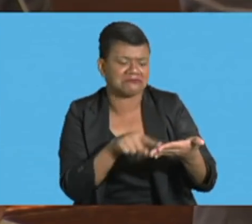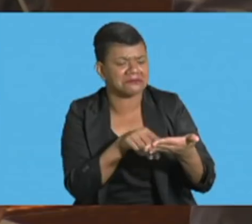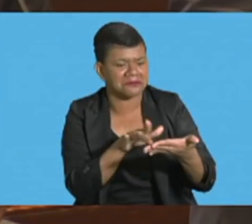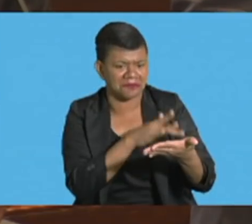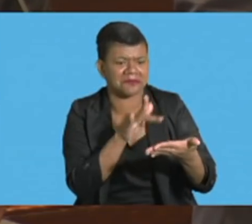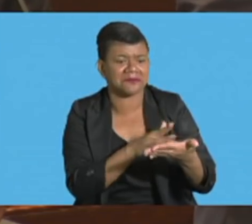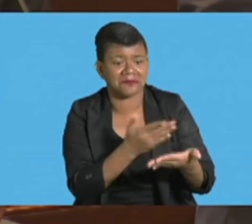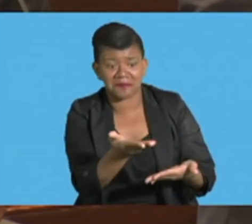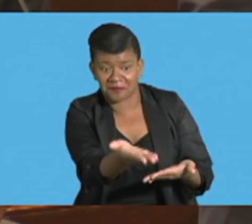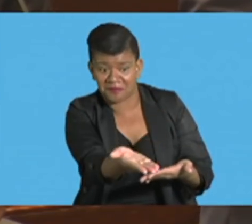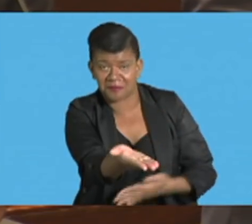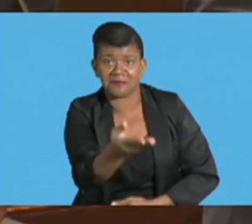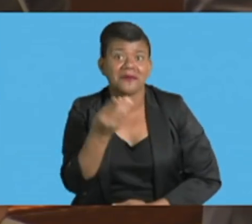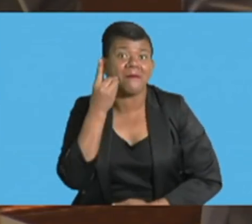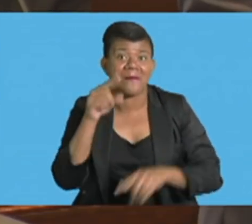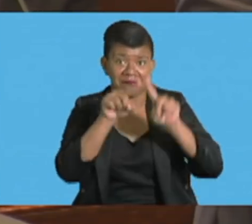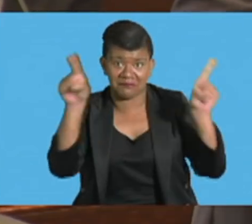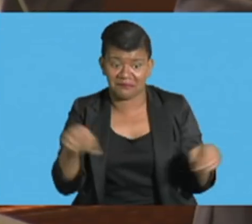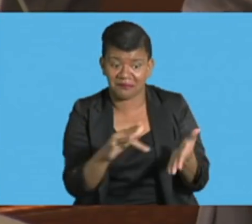bigger than what he's got in his pocket.